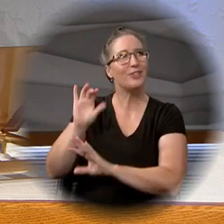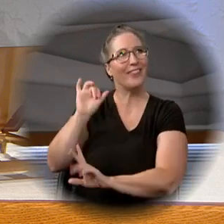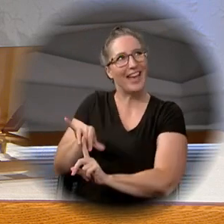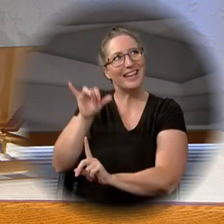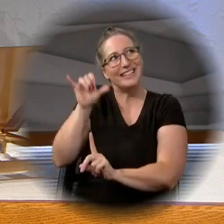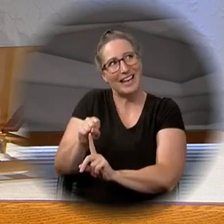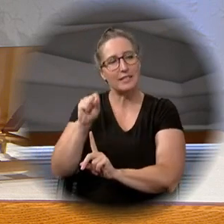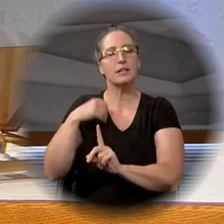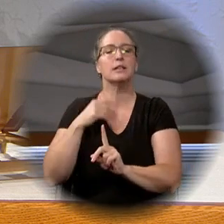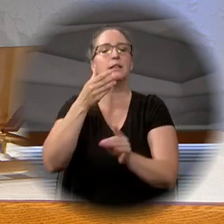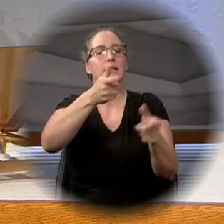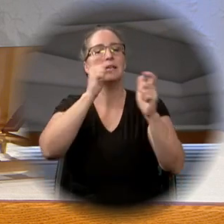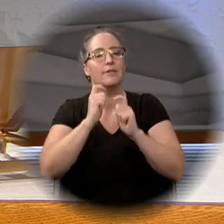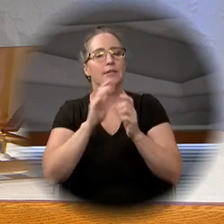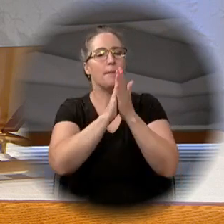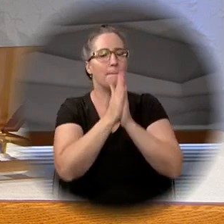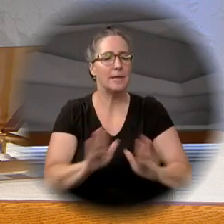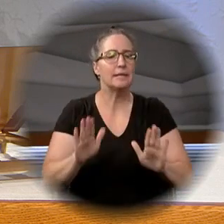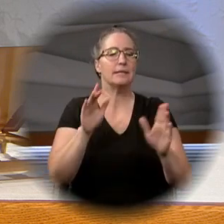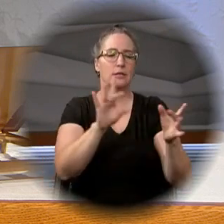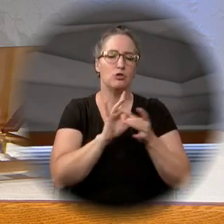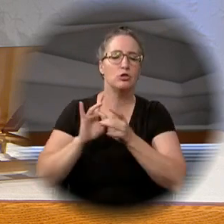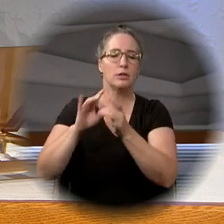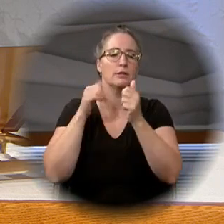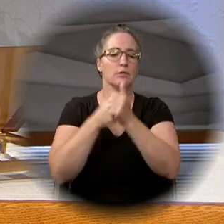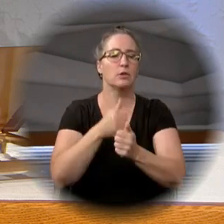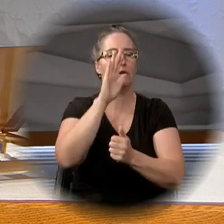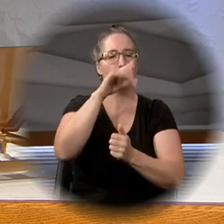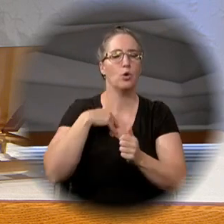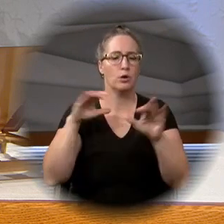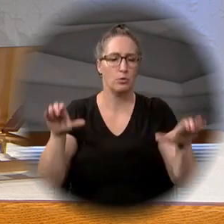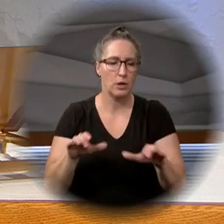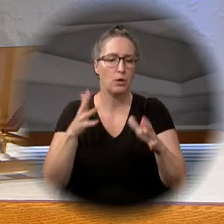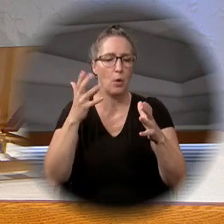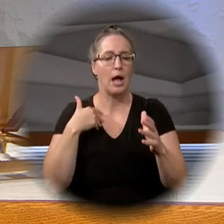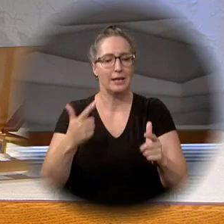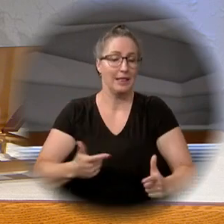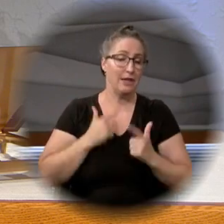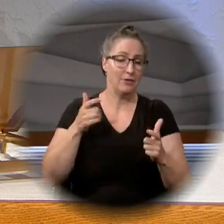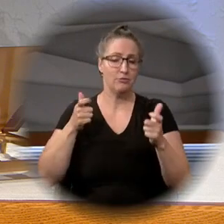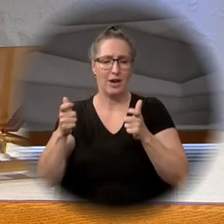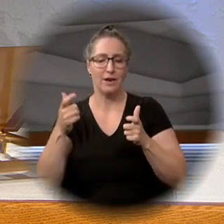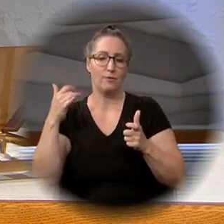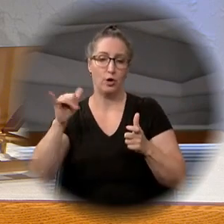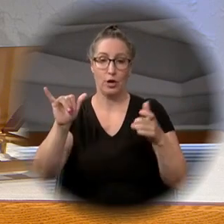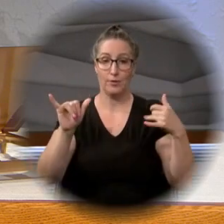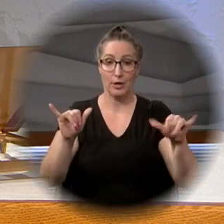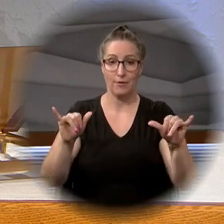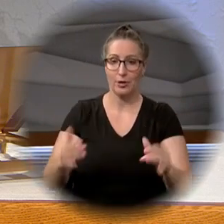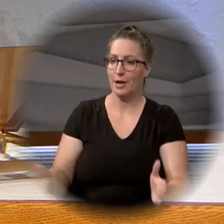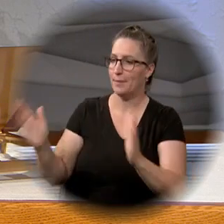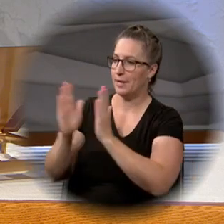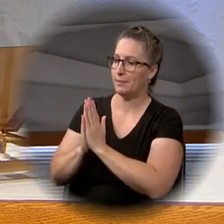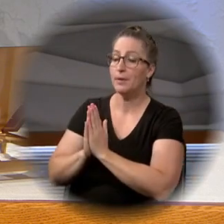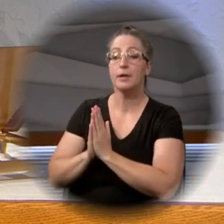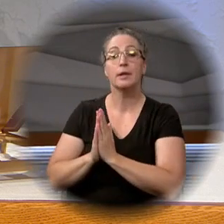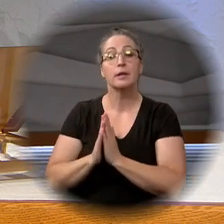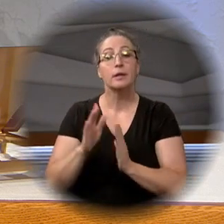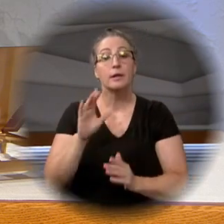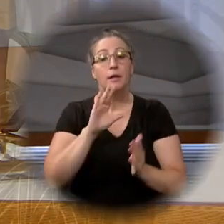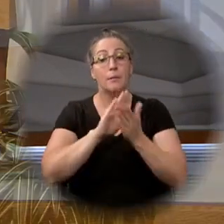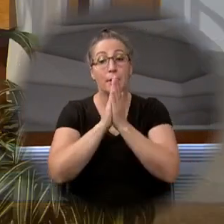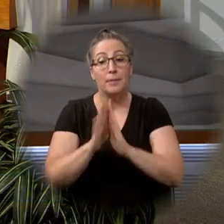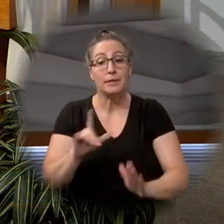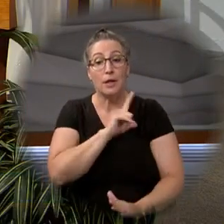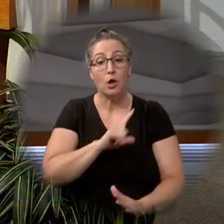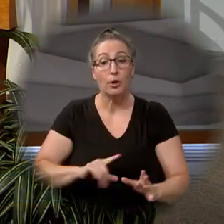church, and graciously grant her peace and unity in accordance with your will, who live and reign forever and ever. Amen. May the